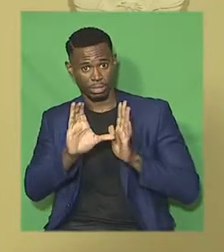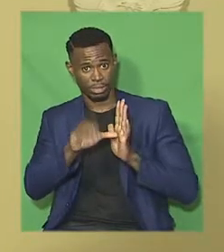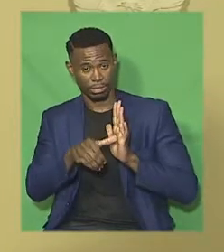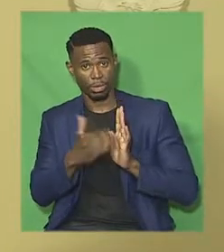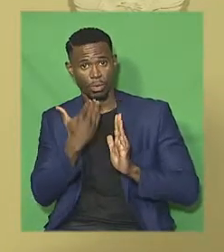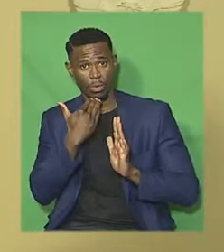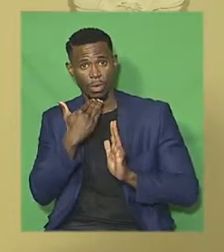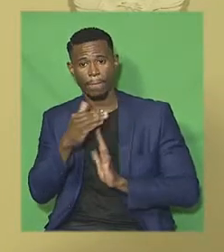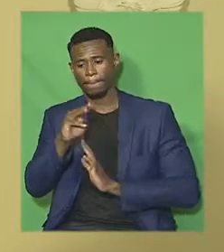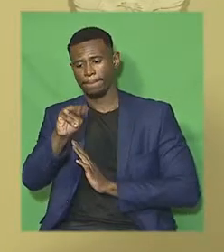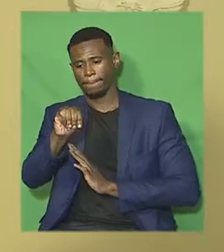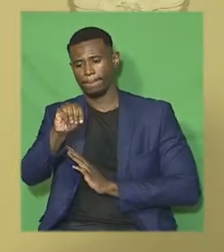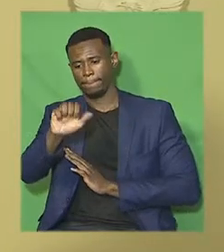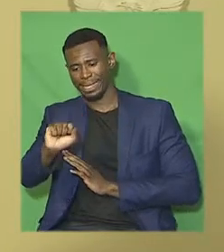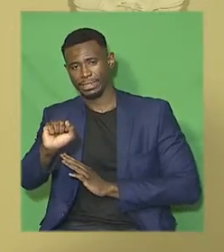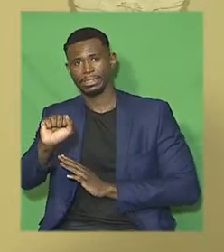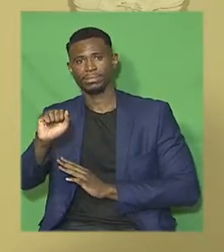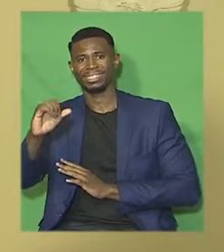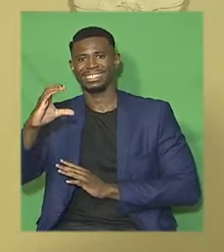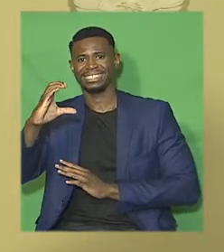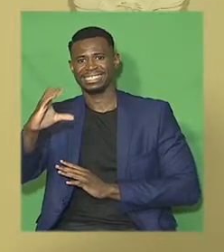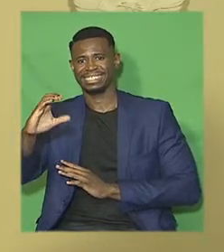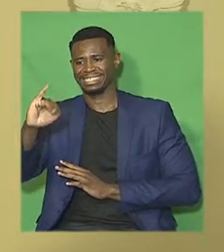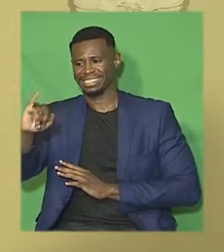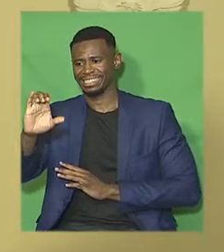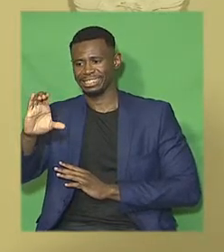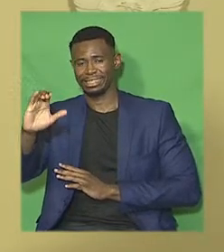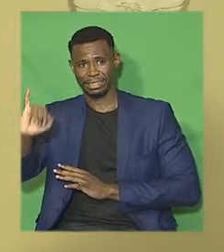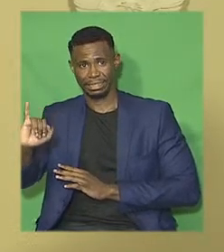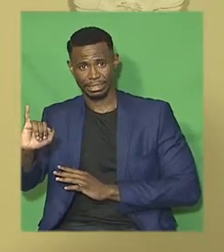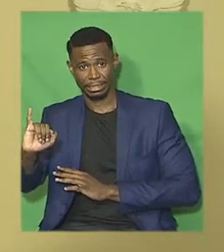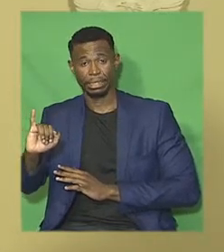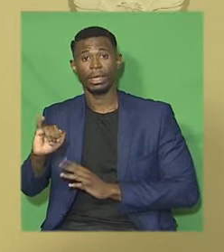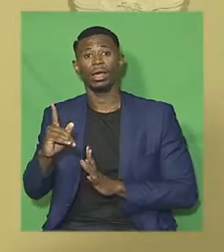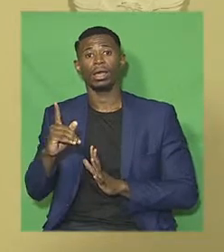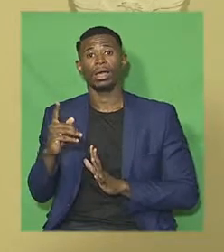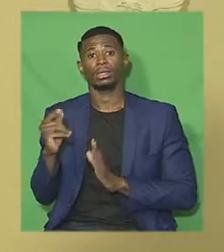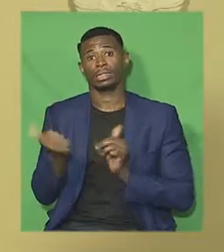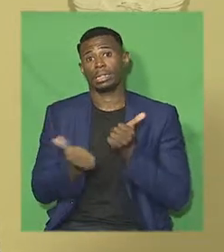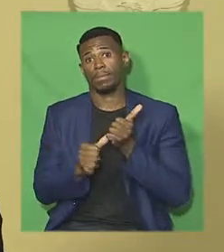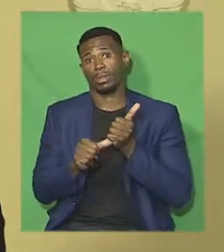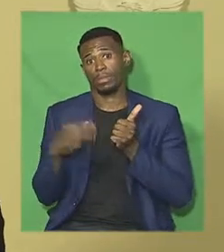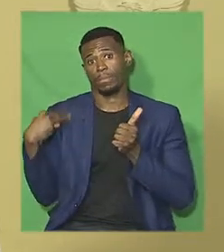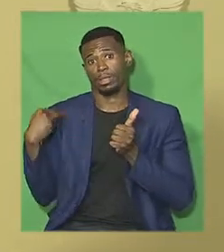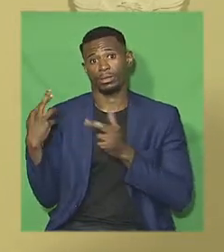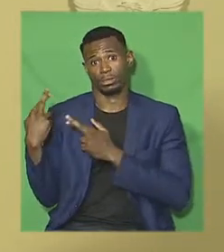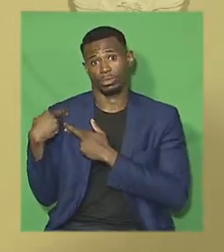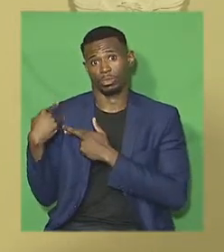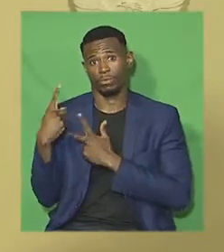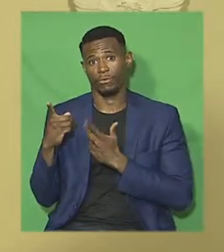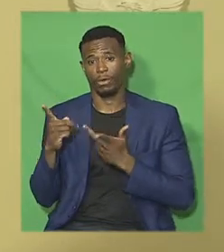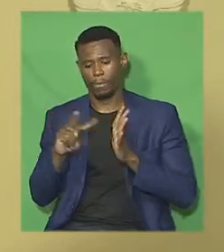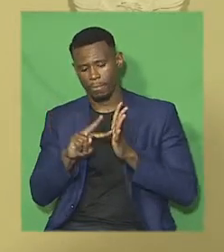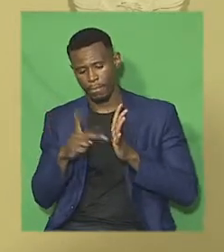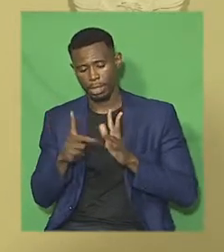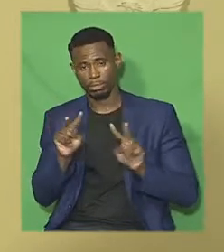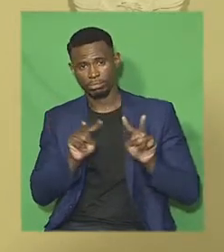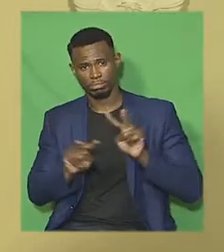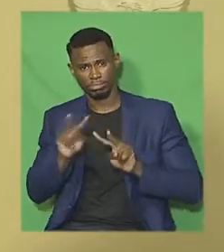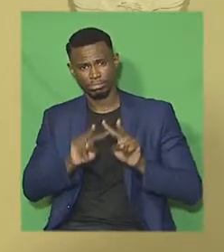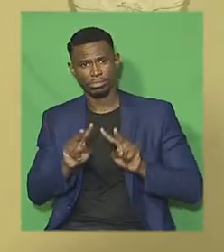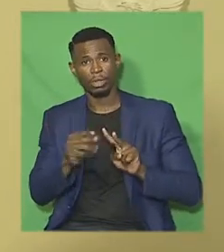Ms. Sisisi Tolashe. Deputy Minister in the Presidency responsible for planning, monitoring, and evaluation will be